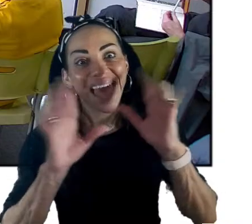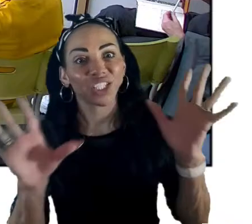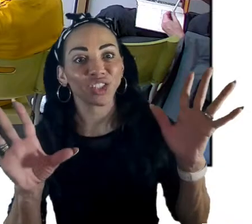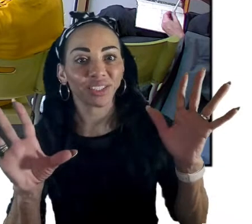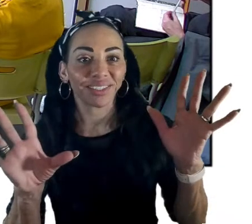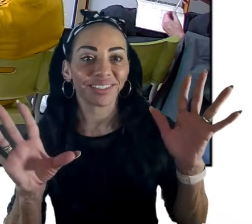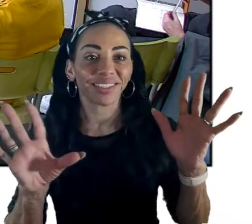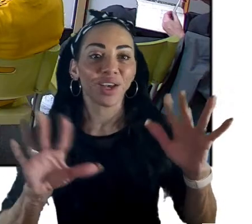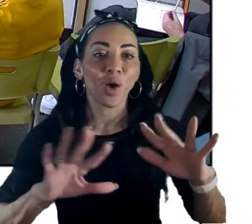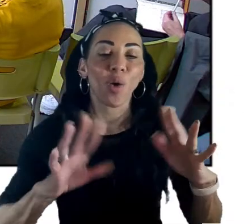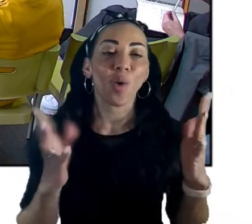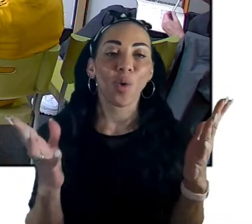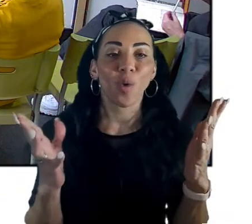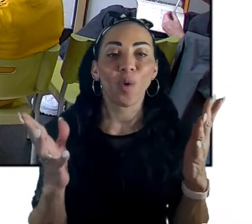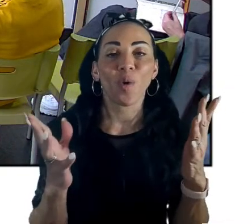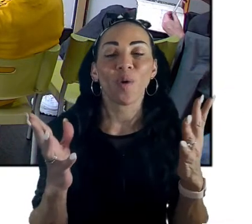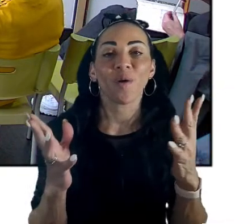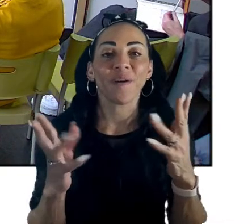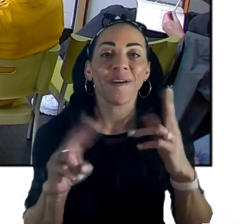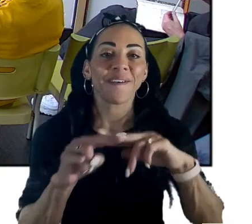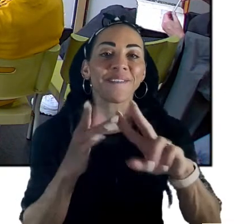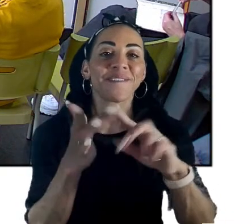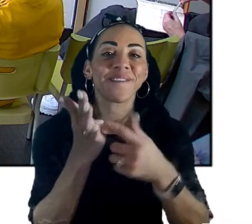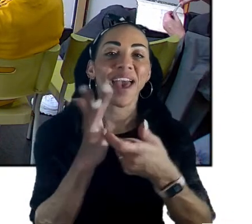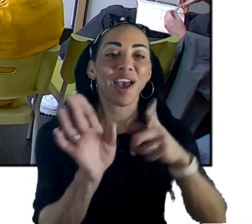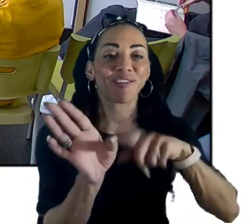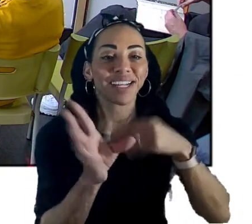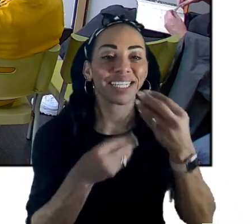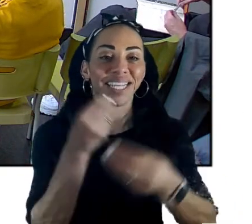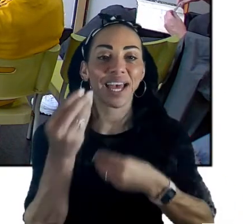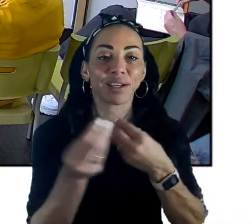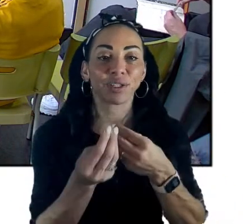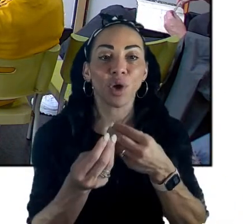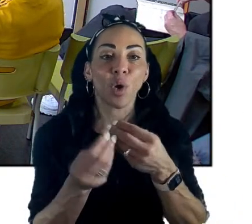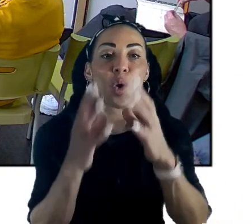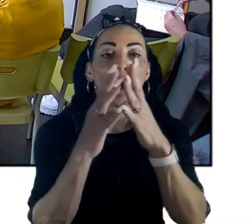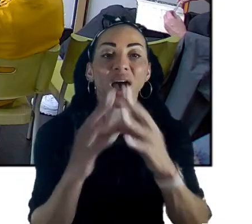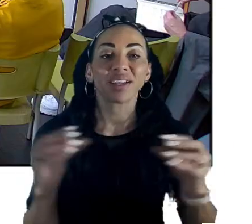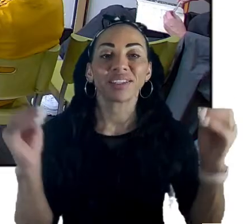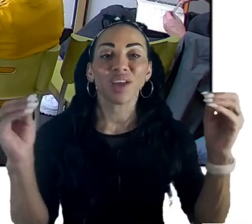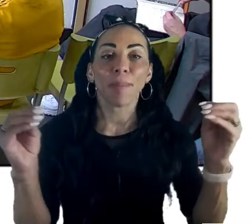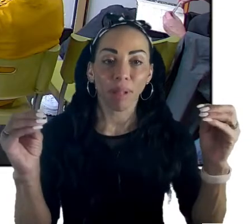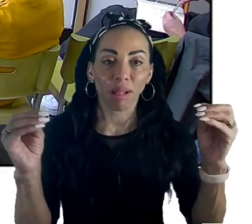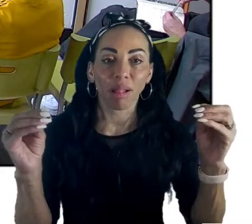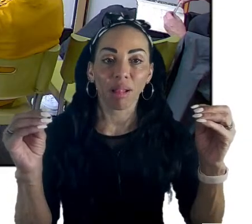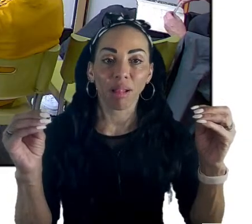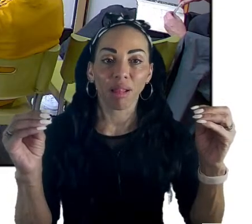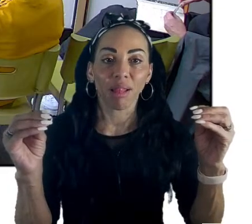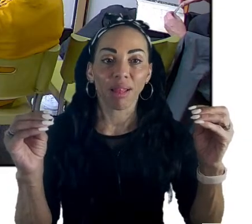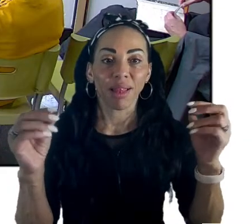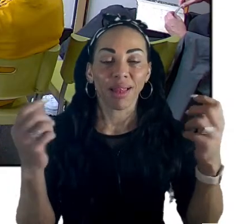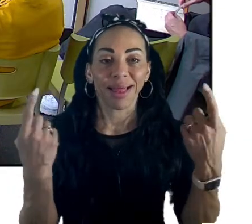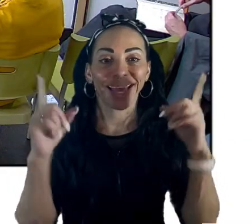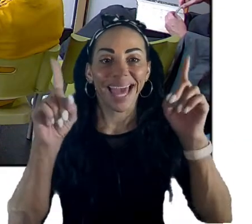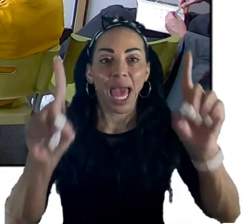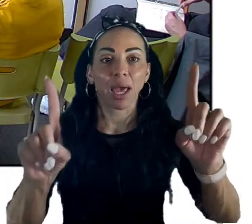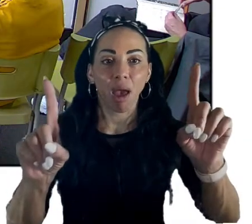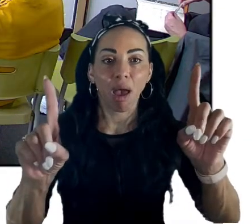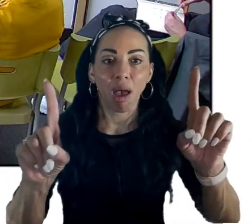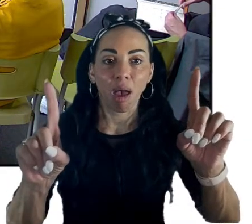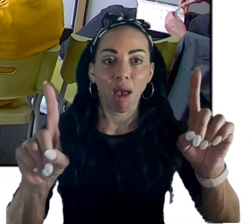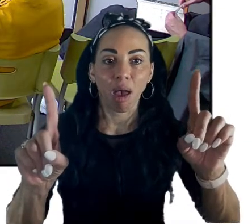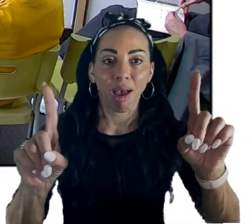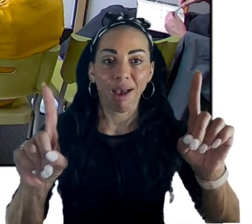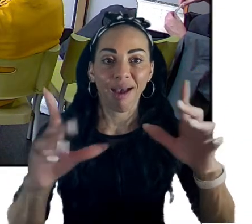doppelgangers or appearing as something else other than you are. But also that made me think about, like, one idea that I've had is like, if